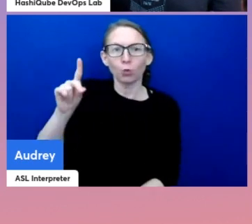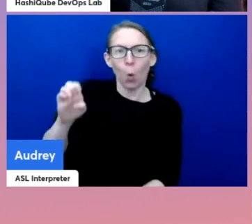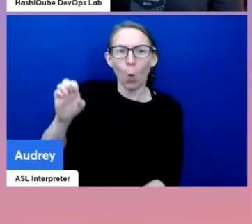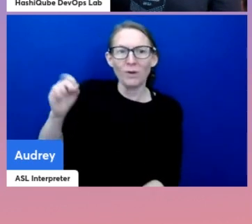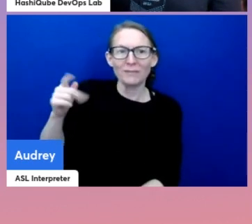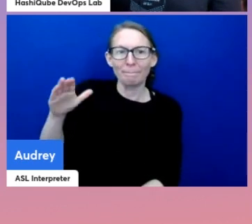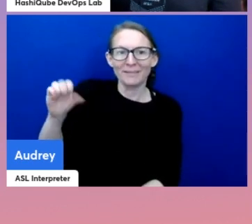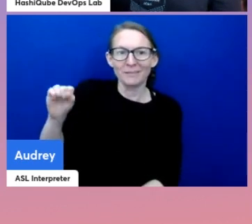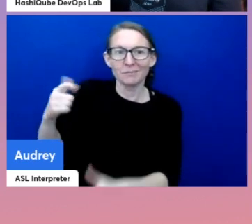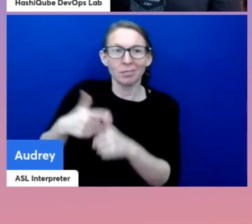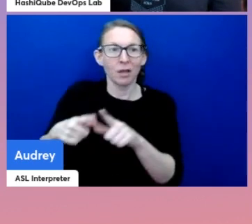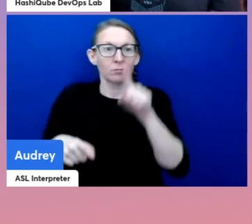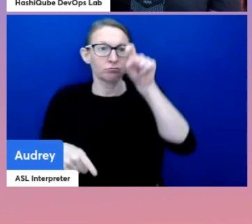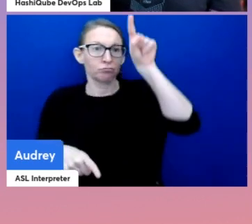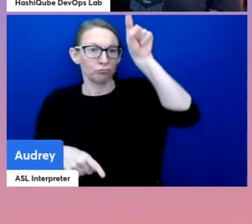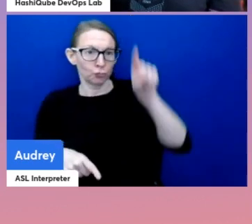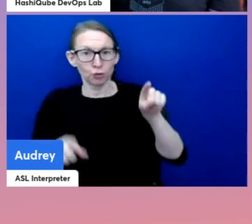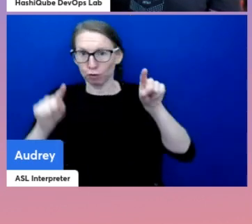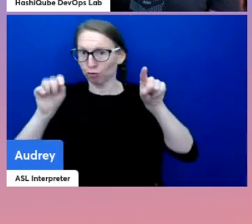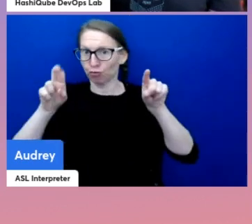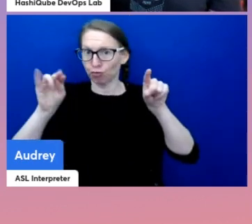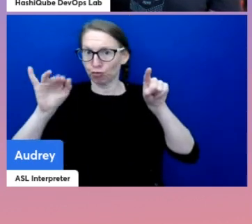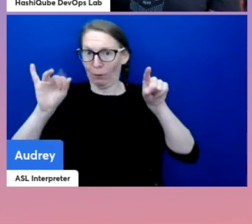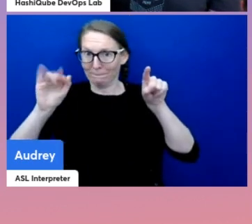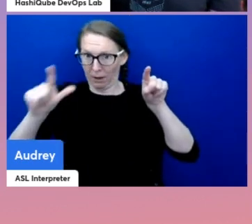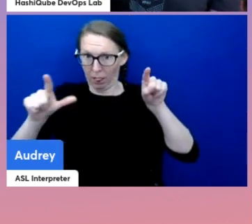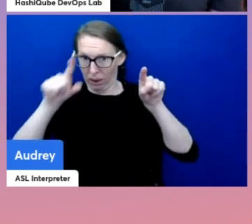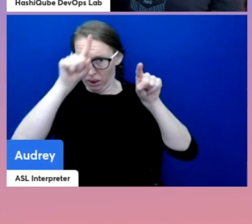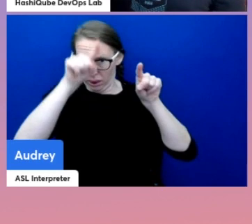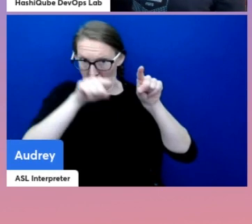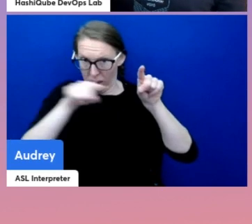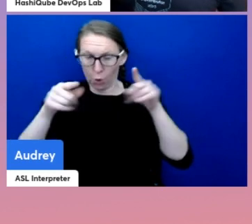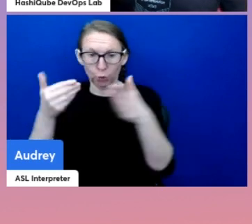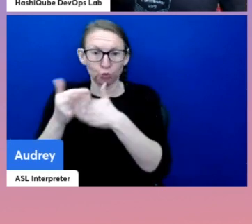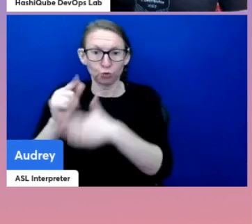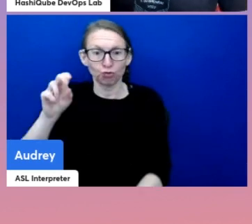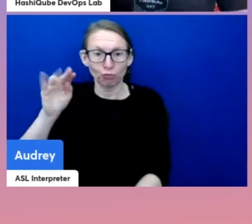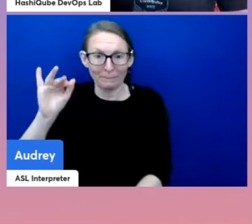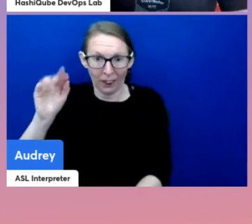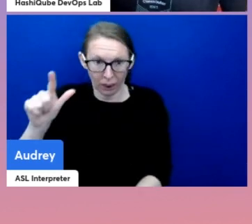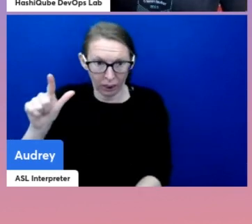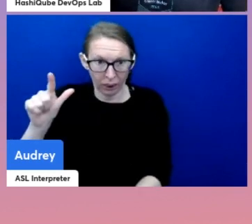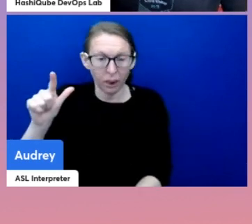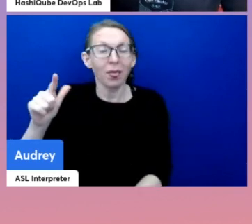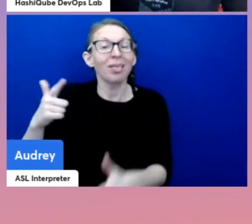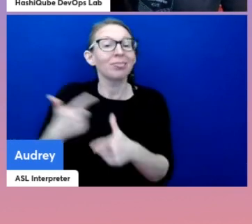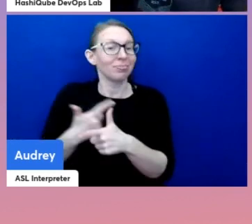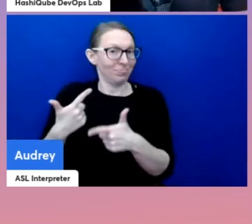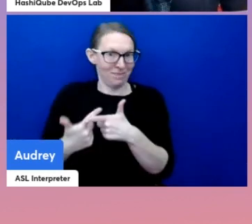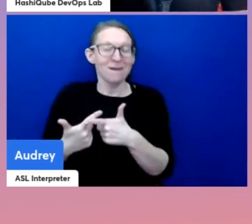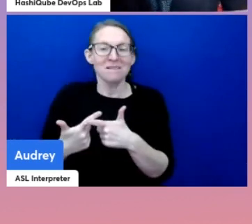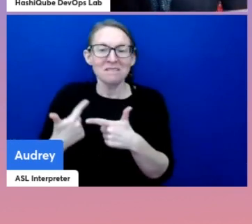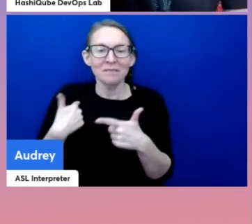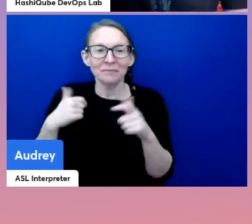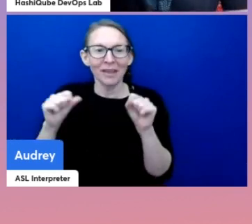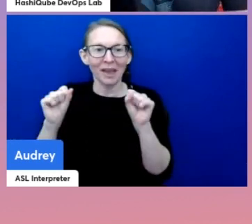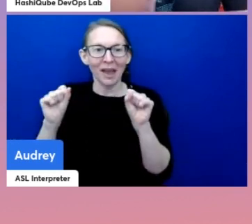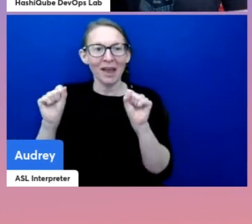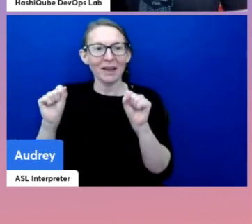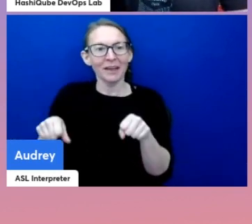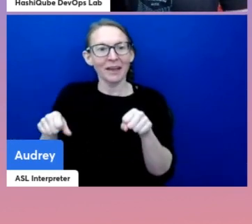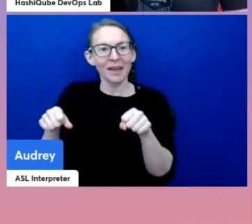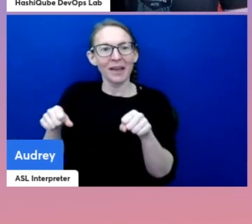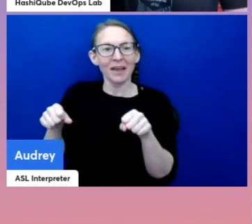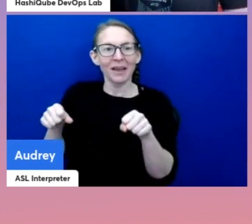click over here, when we go to terminal, we go new terminal, immediately I can